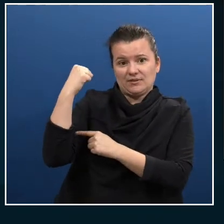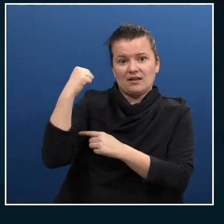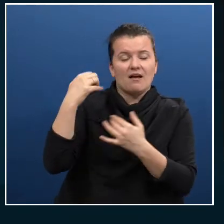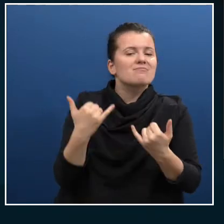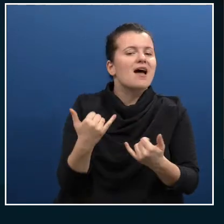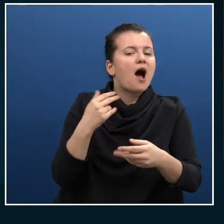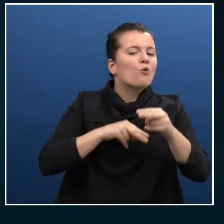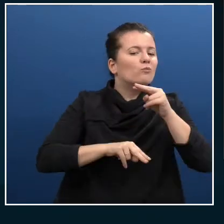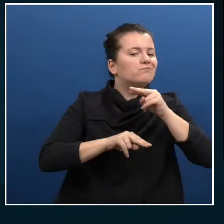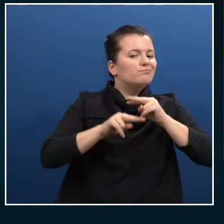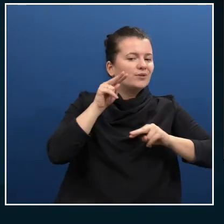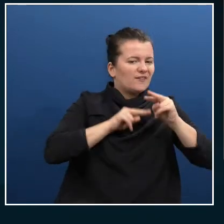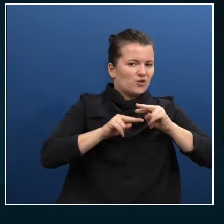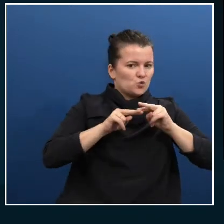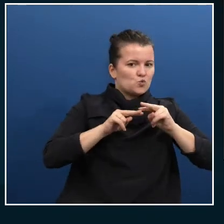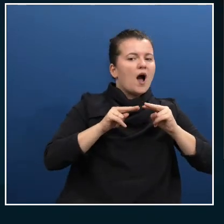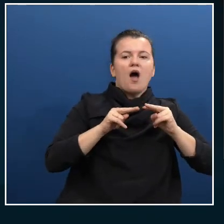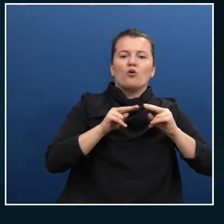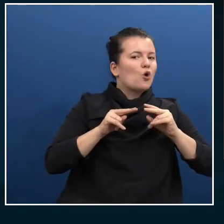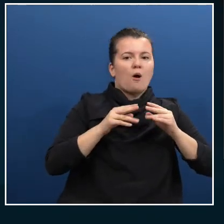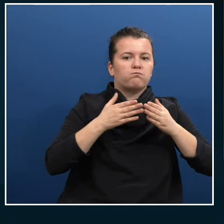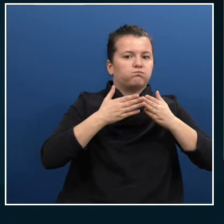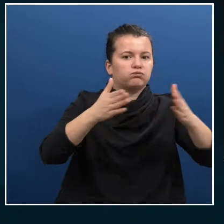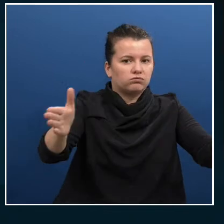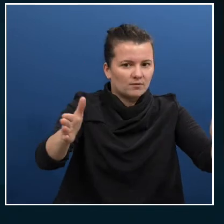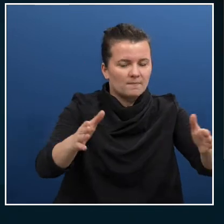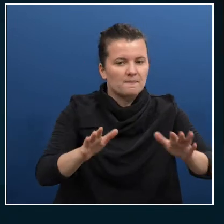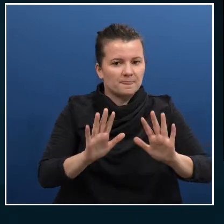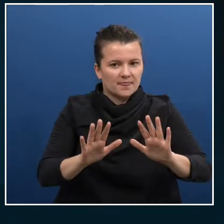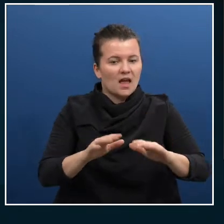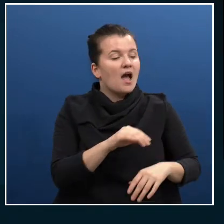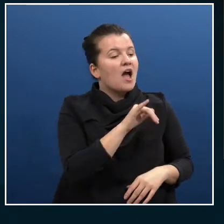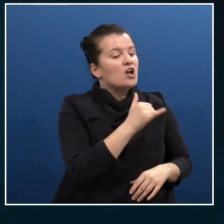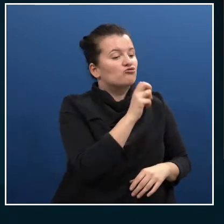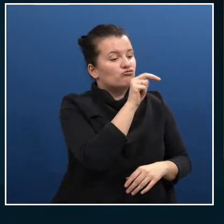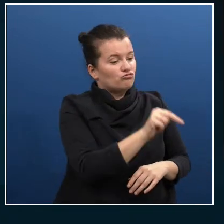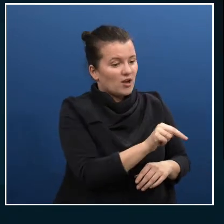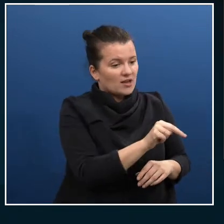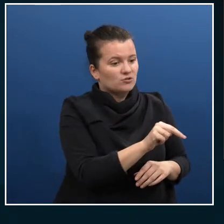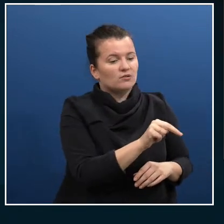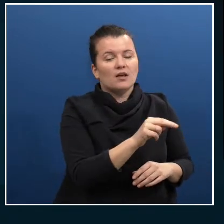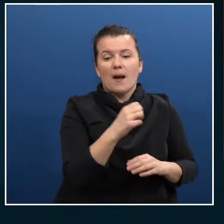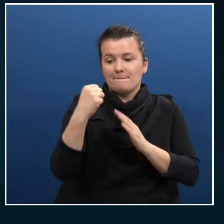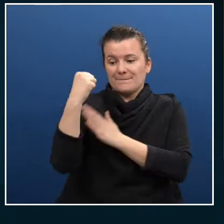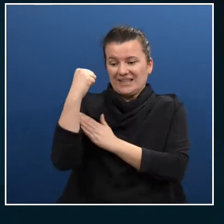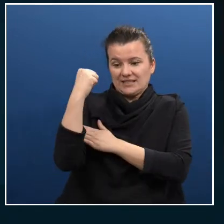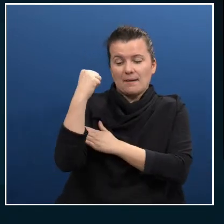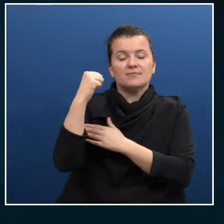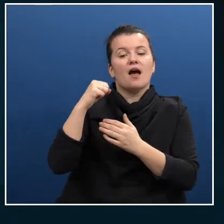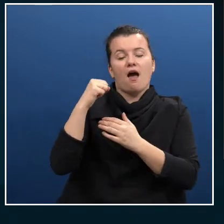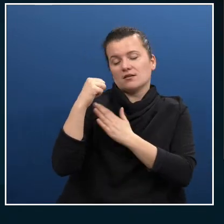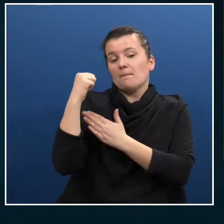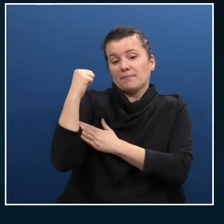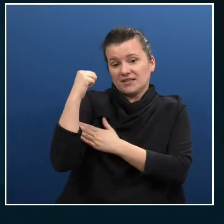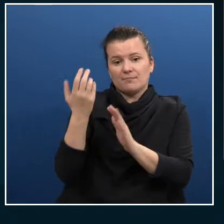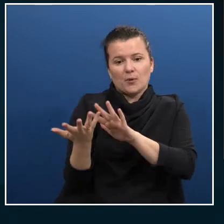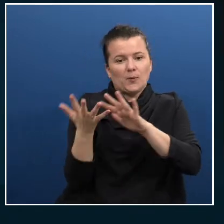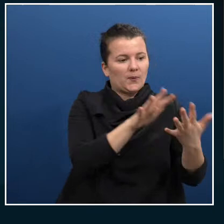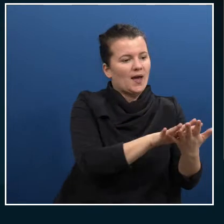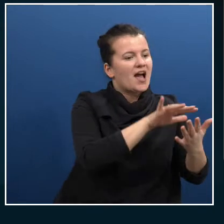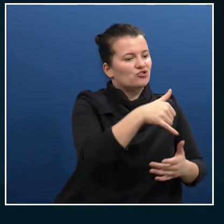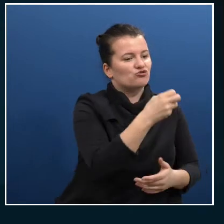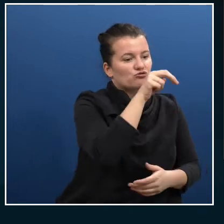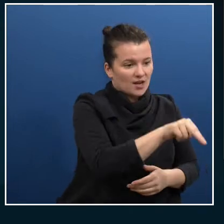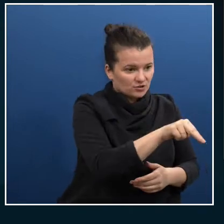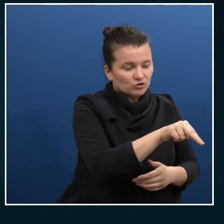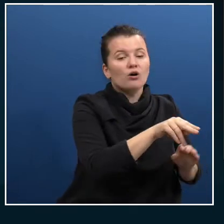now, but that does not mean that all of the JSON code that we create with it is preview. That's not at all the case. So anything that you create with Bicep right now,